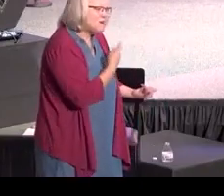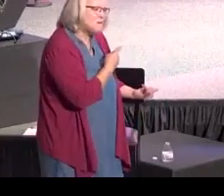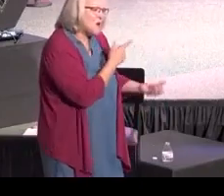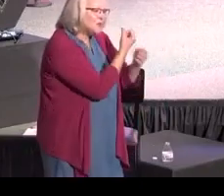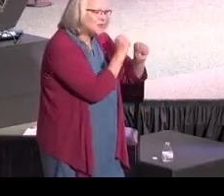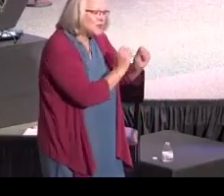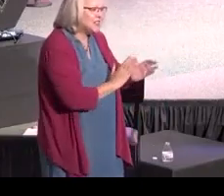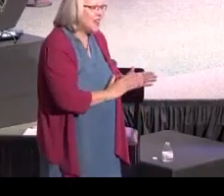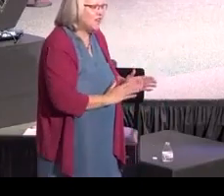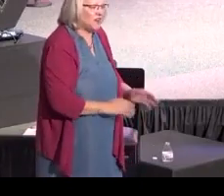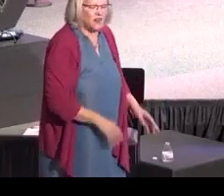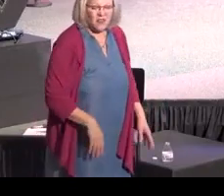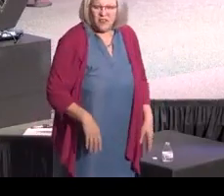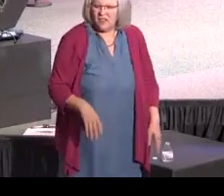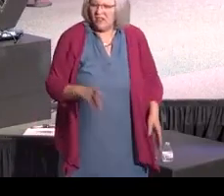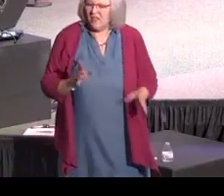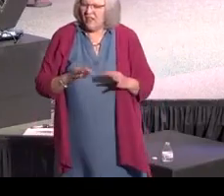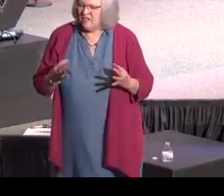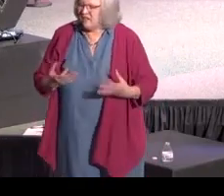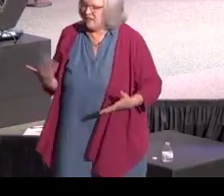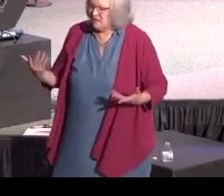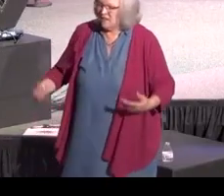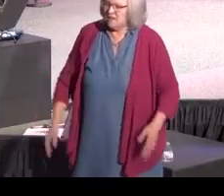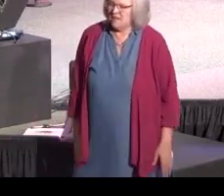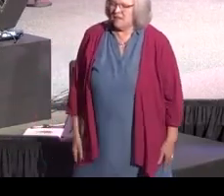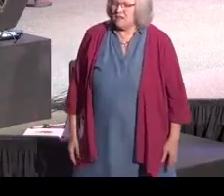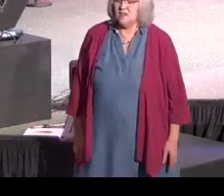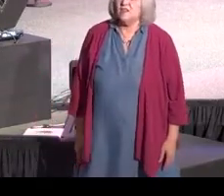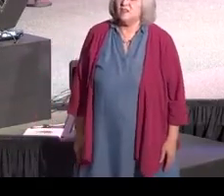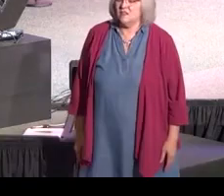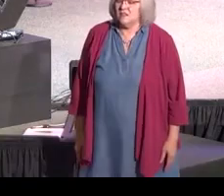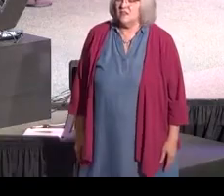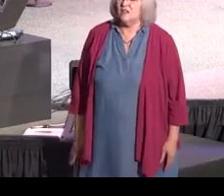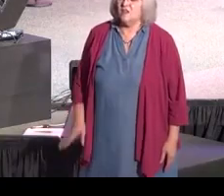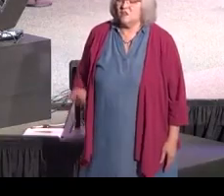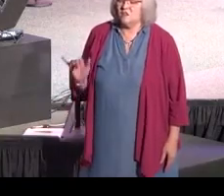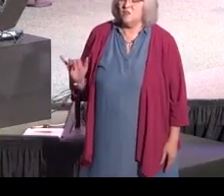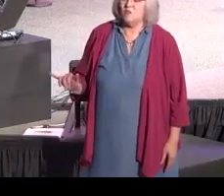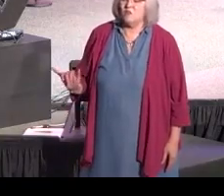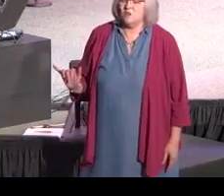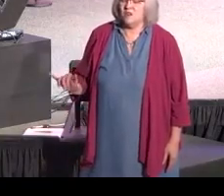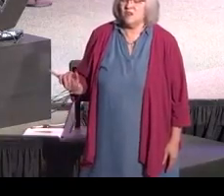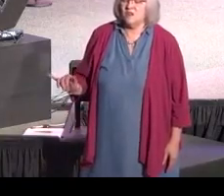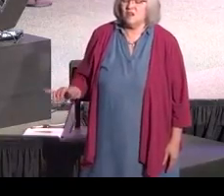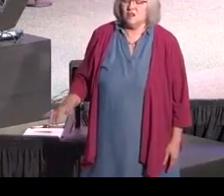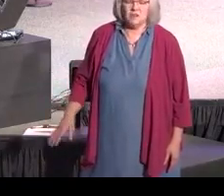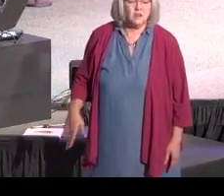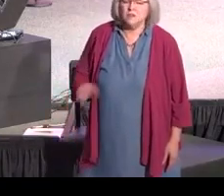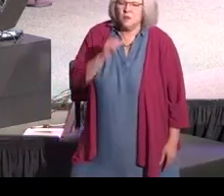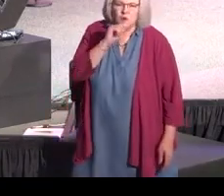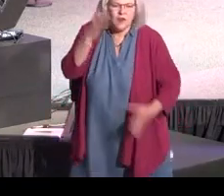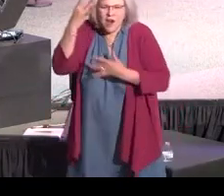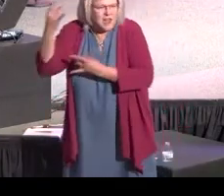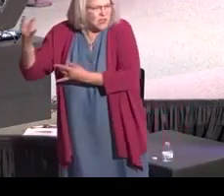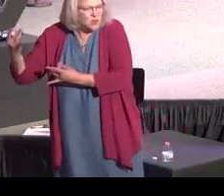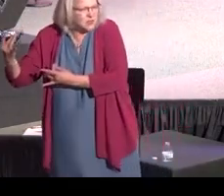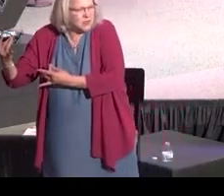okay, all right, all right. Sometimes those people who you think you're going to get their